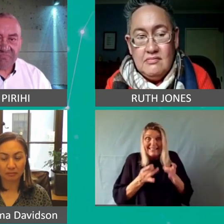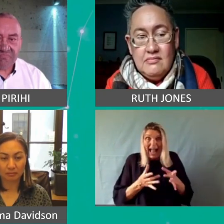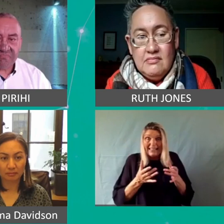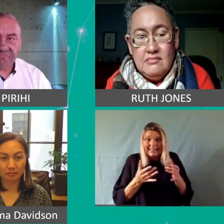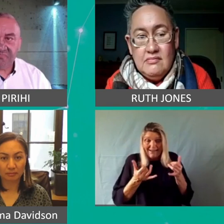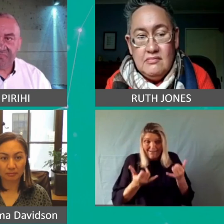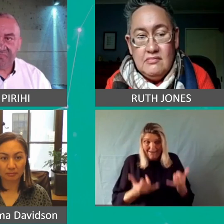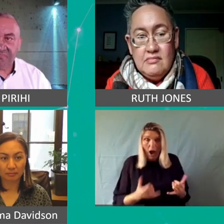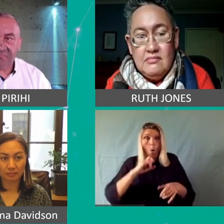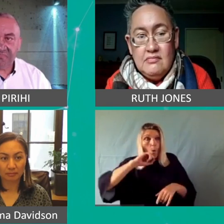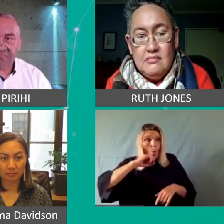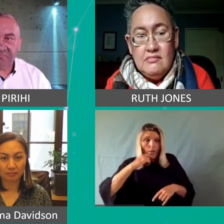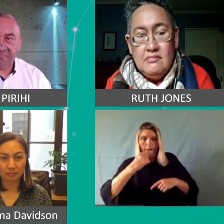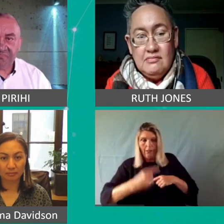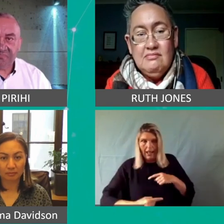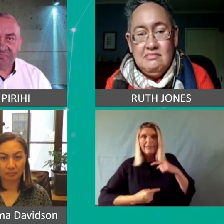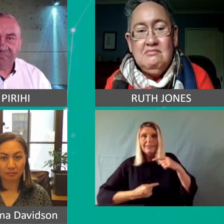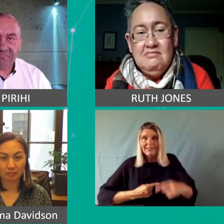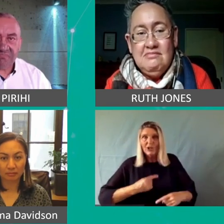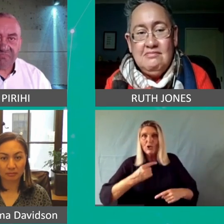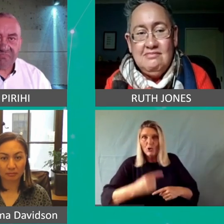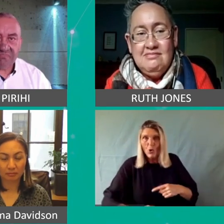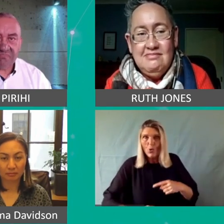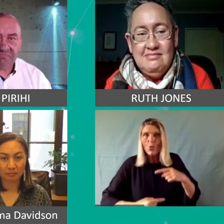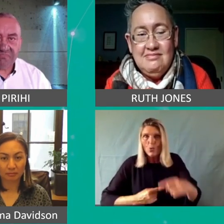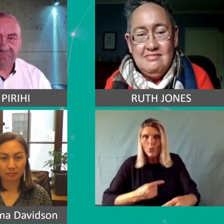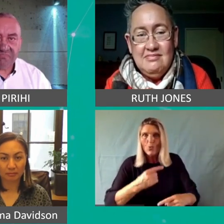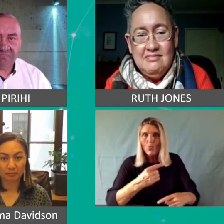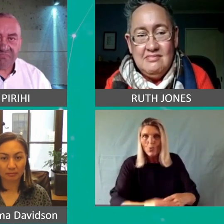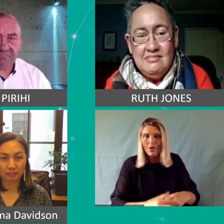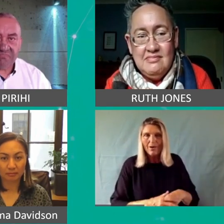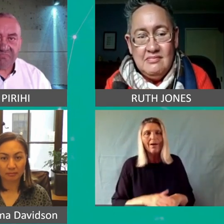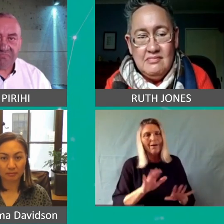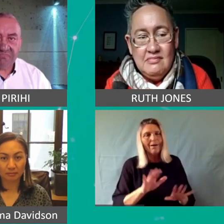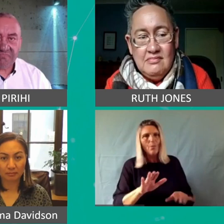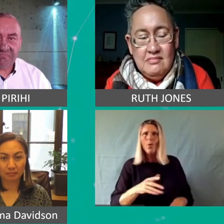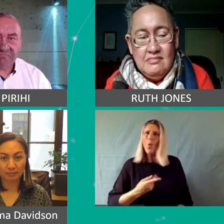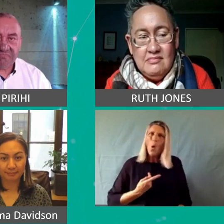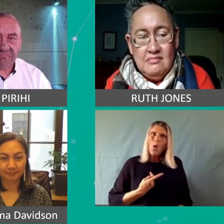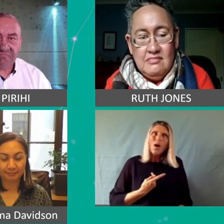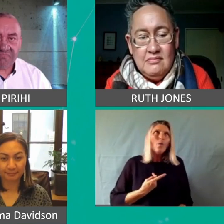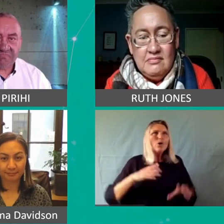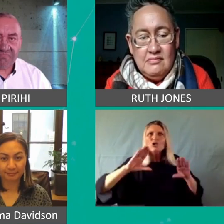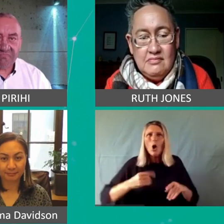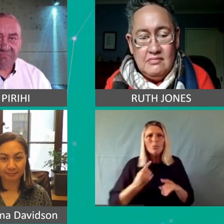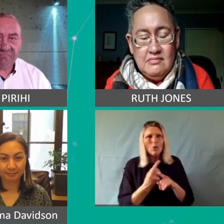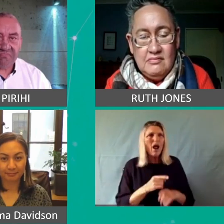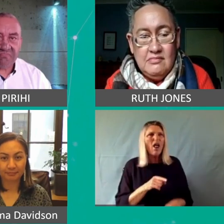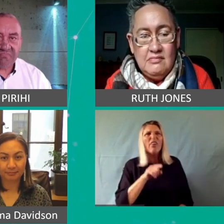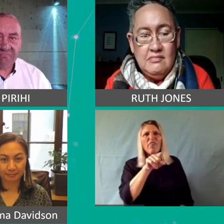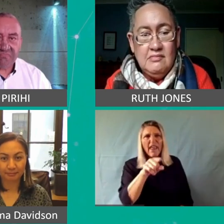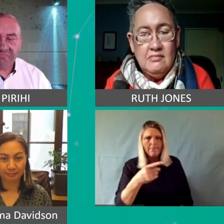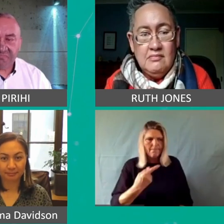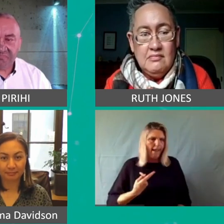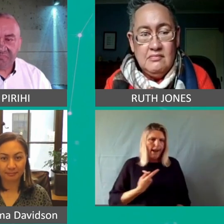keep rolling, and that we'll no longer have to talk about them and us, but it will be inclusive services for